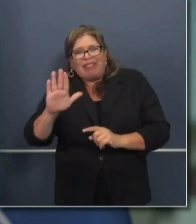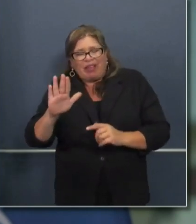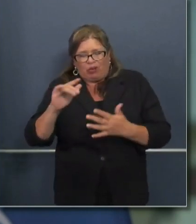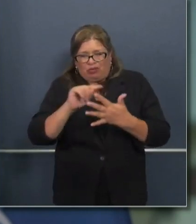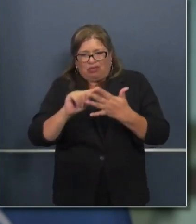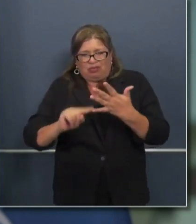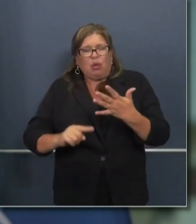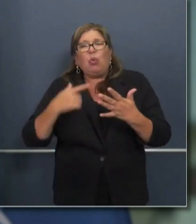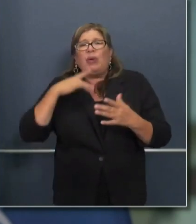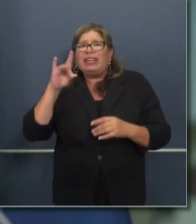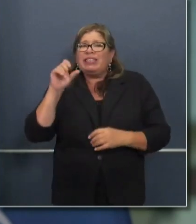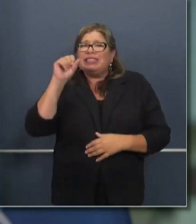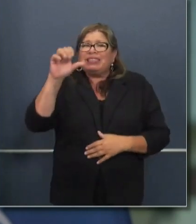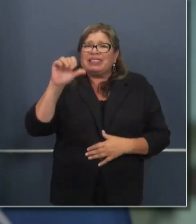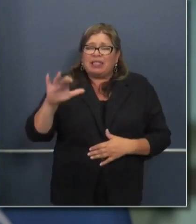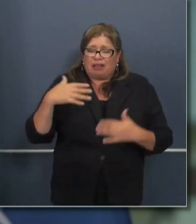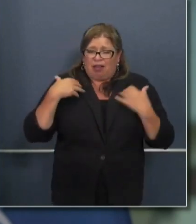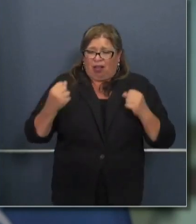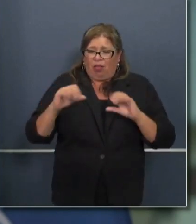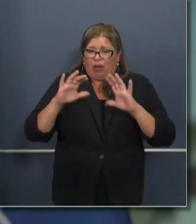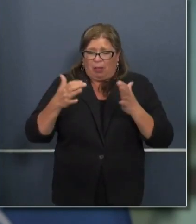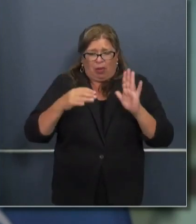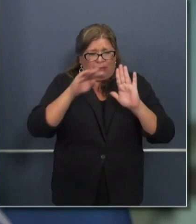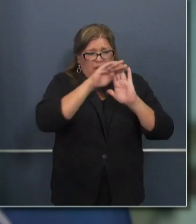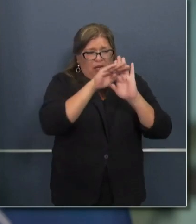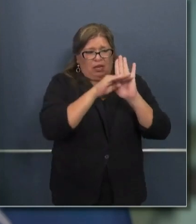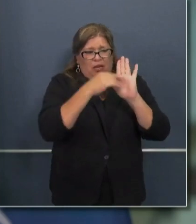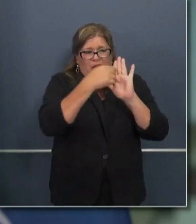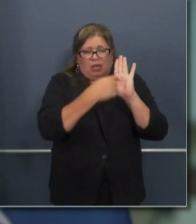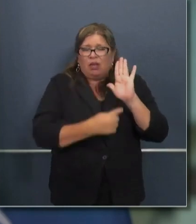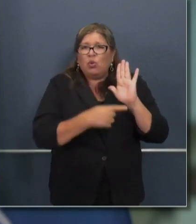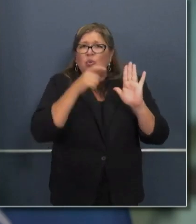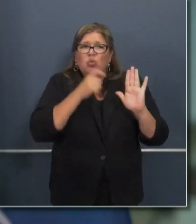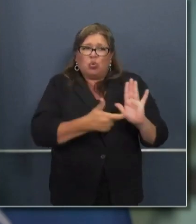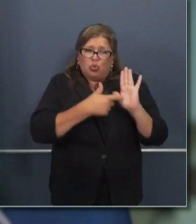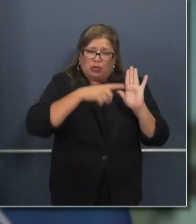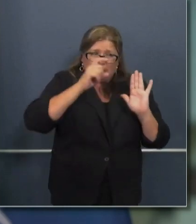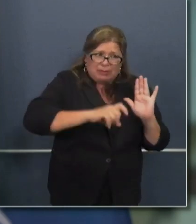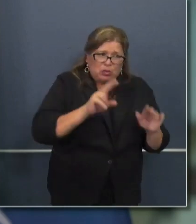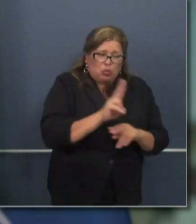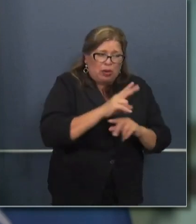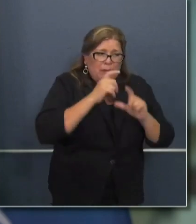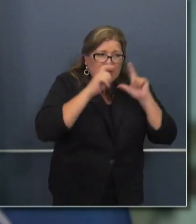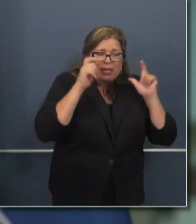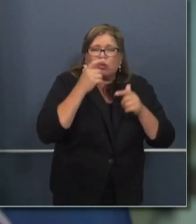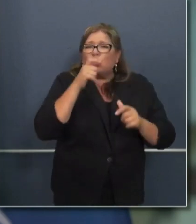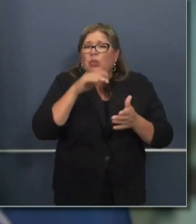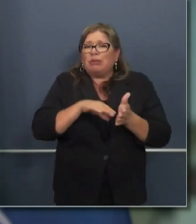guidelines that came out from the health department. They're available on the covid19.ca.gov website,